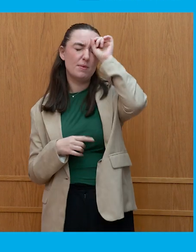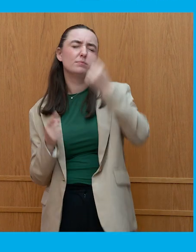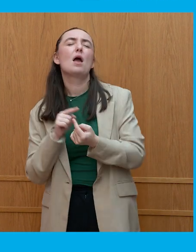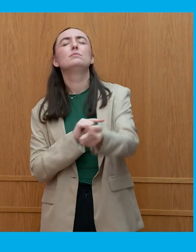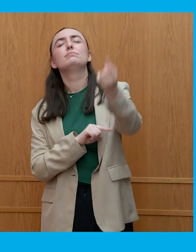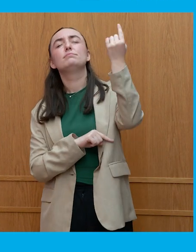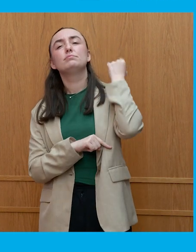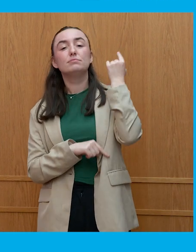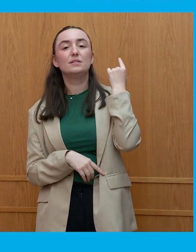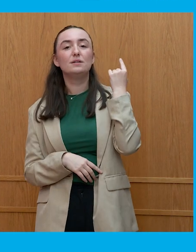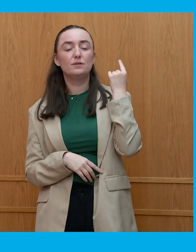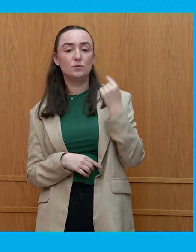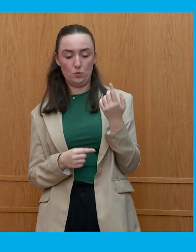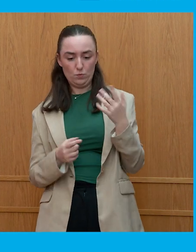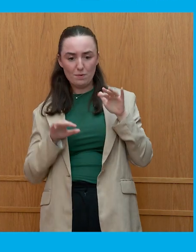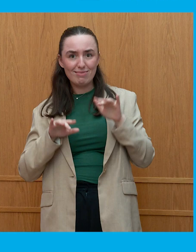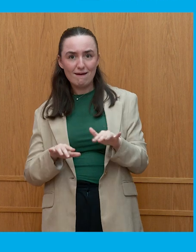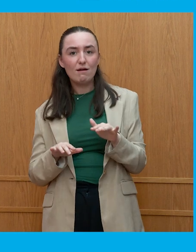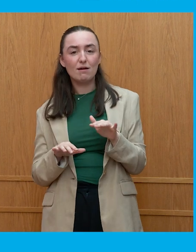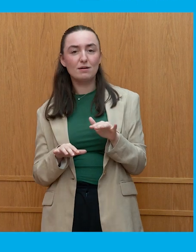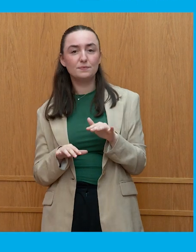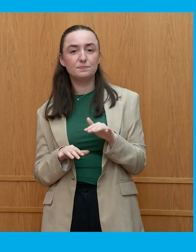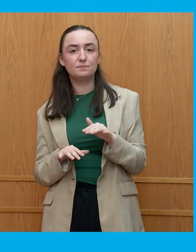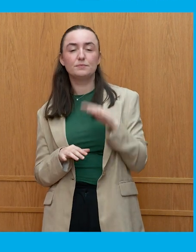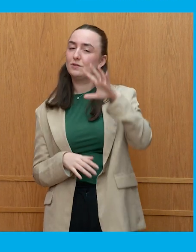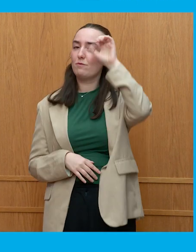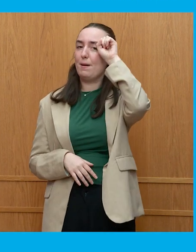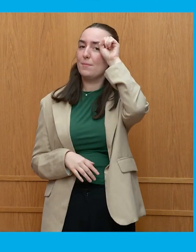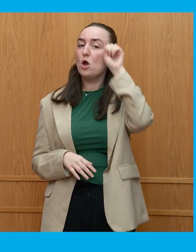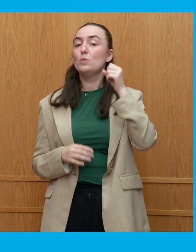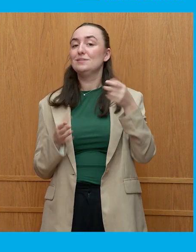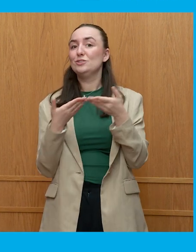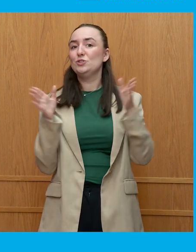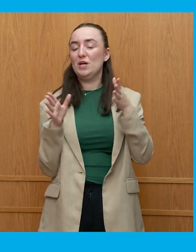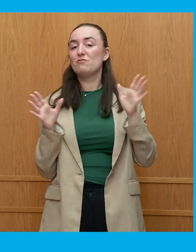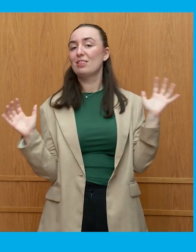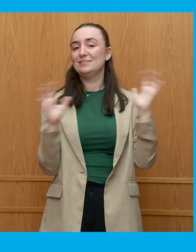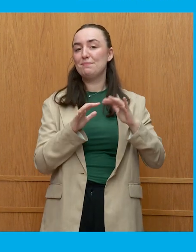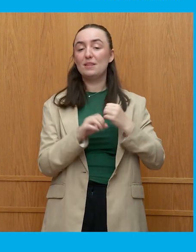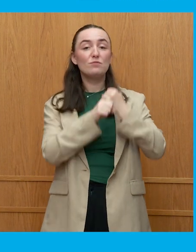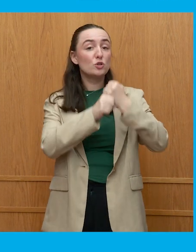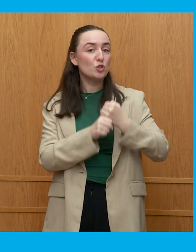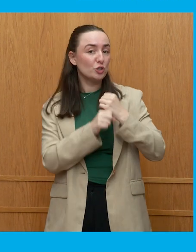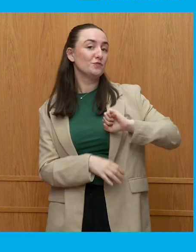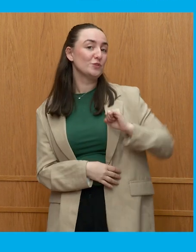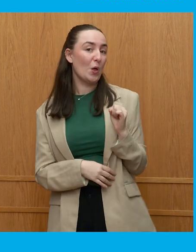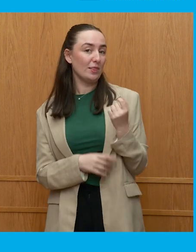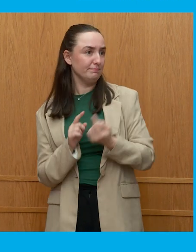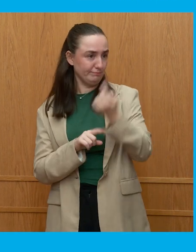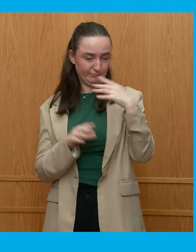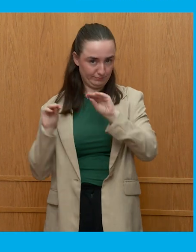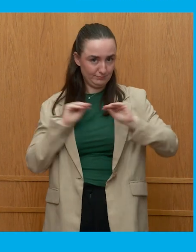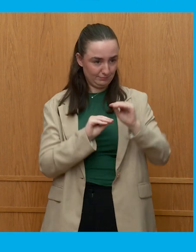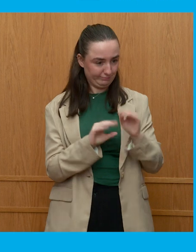said, to go back up the road because we were up in the General Assembly of the Church of Scotland at the time. And say to the